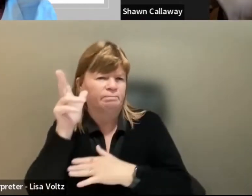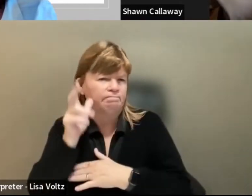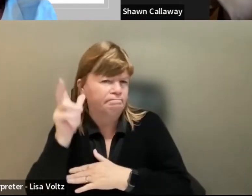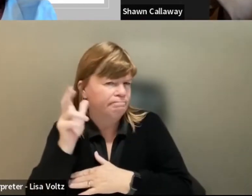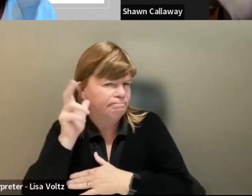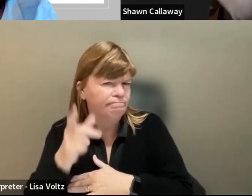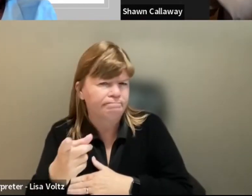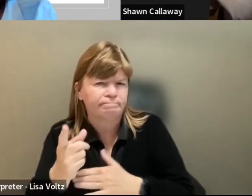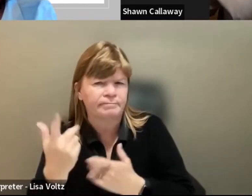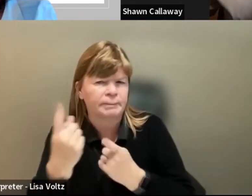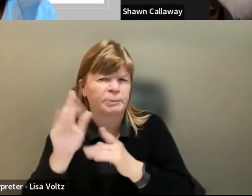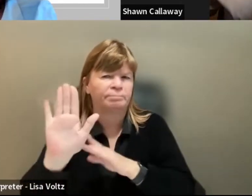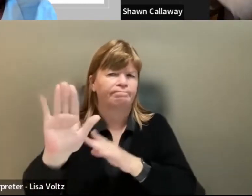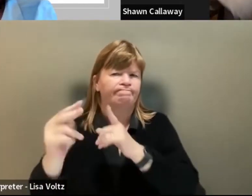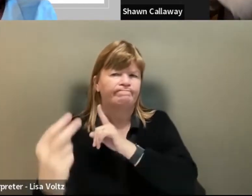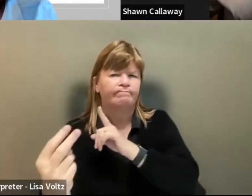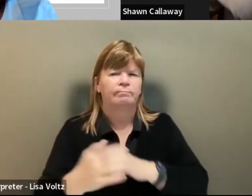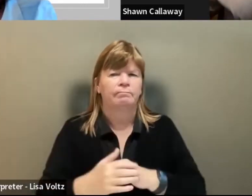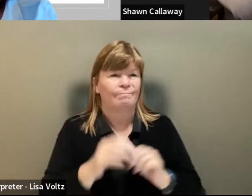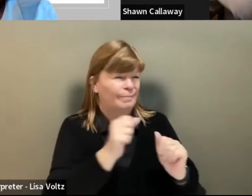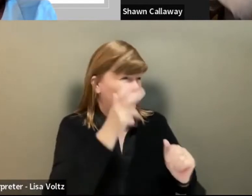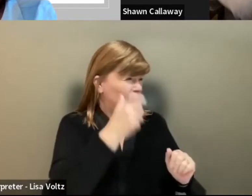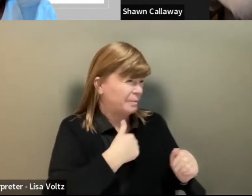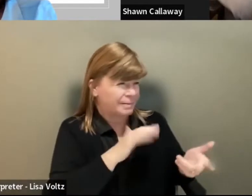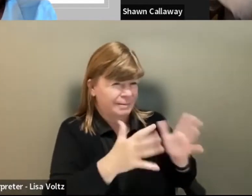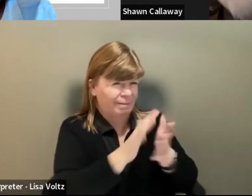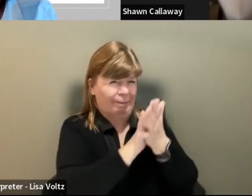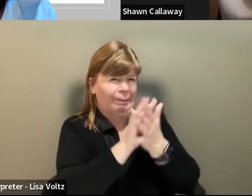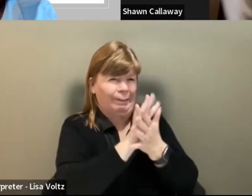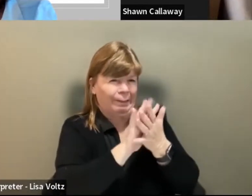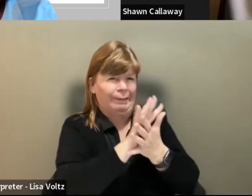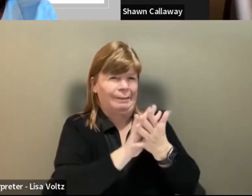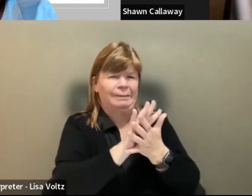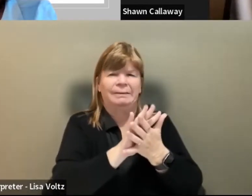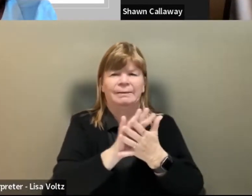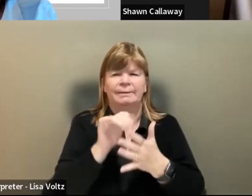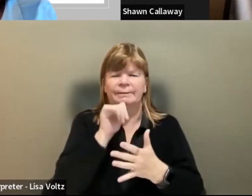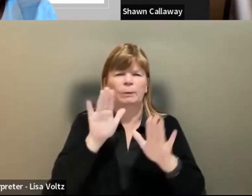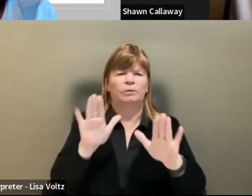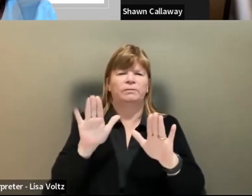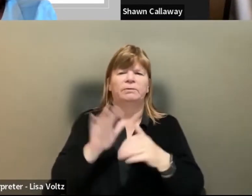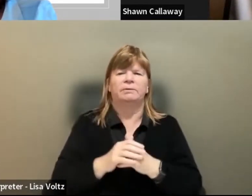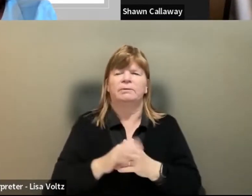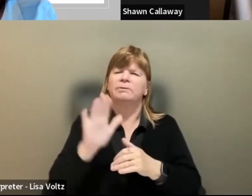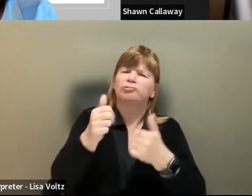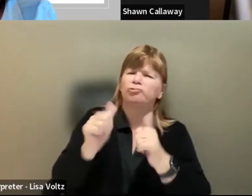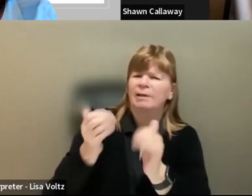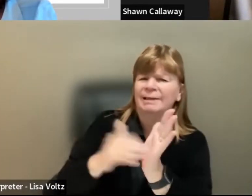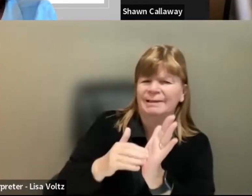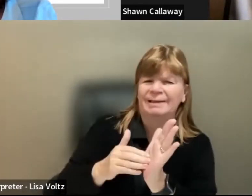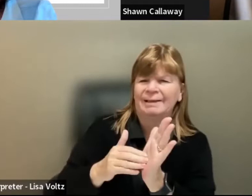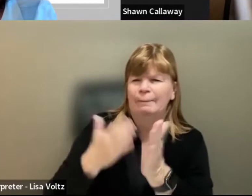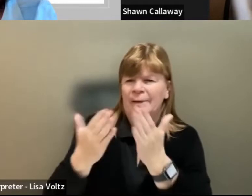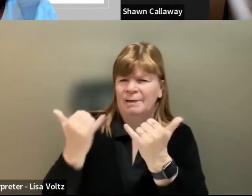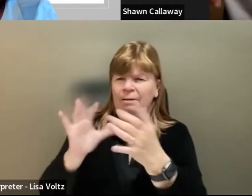you hear me? Okay, try again. I think we have you